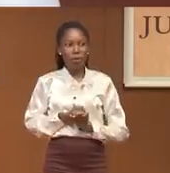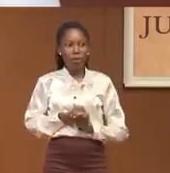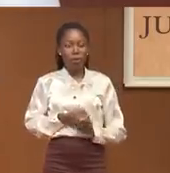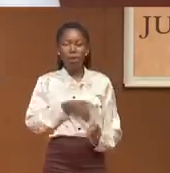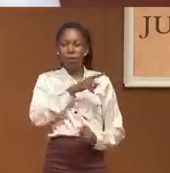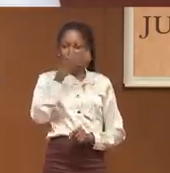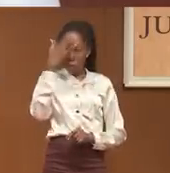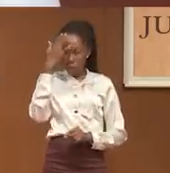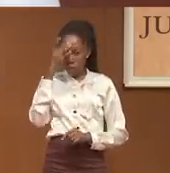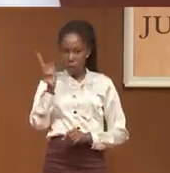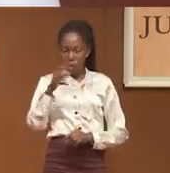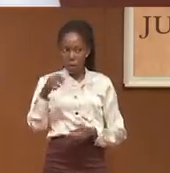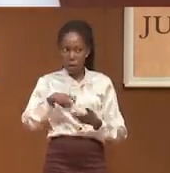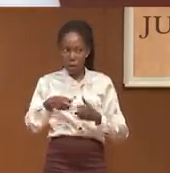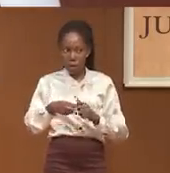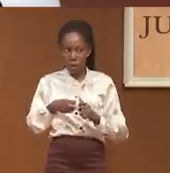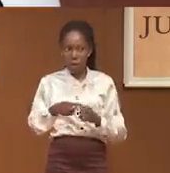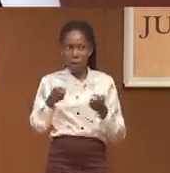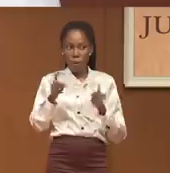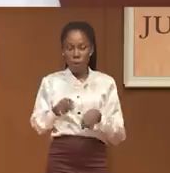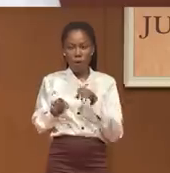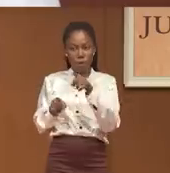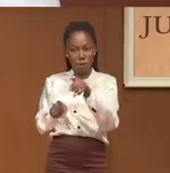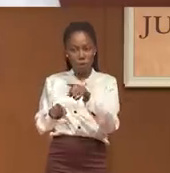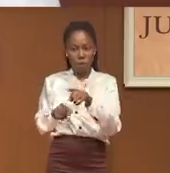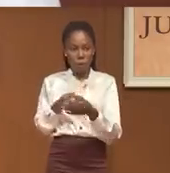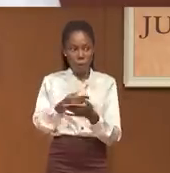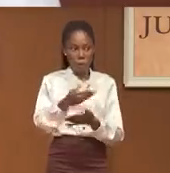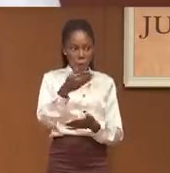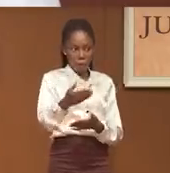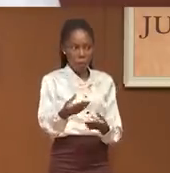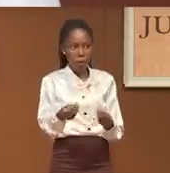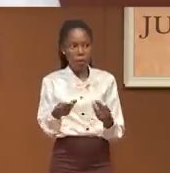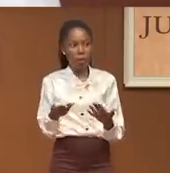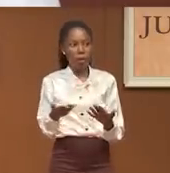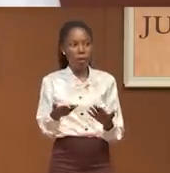where the problem is. As at the time you bought, yes,